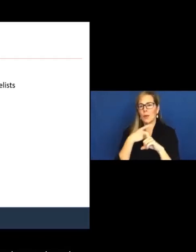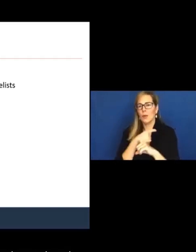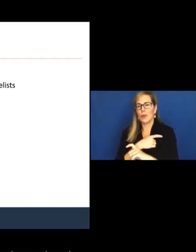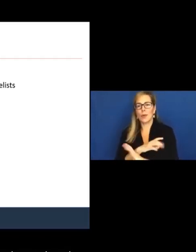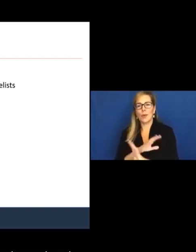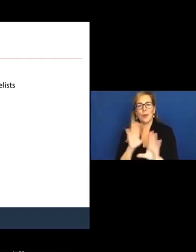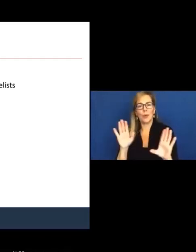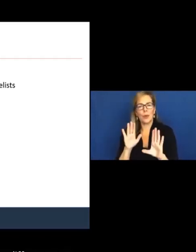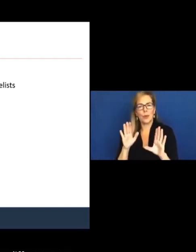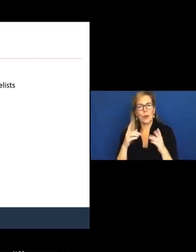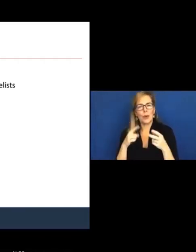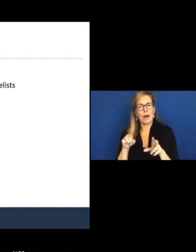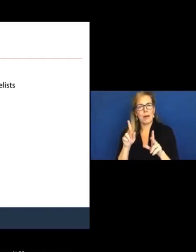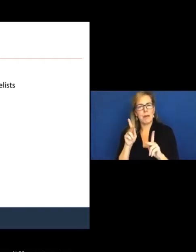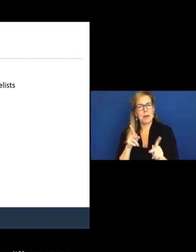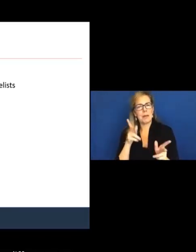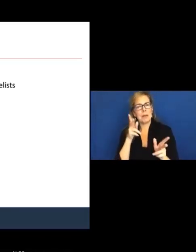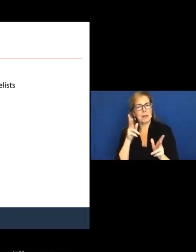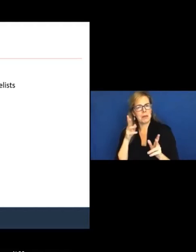your audience members behind.